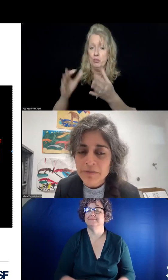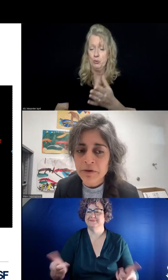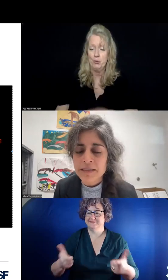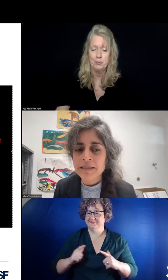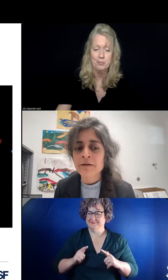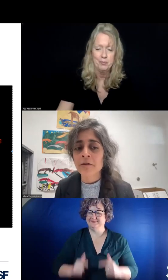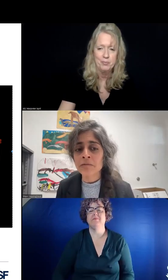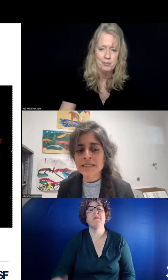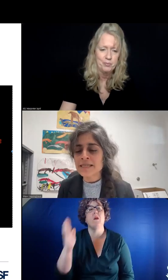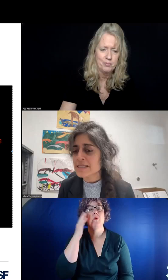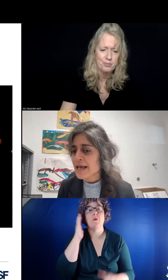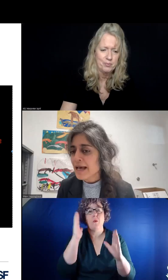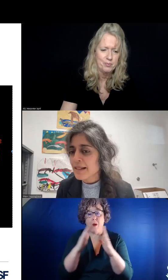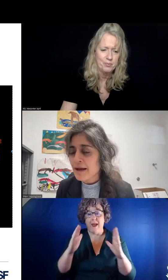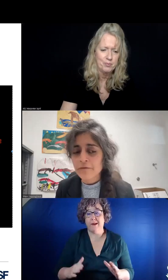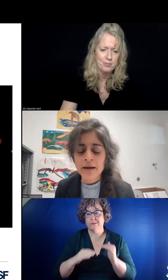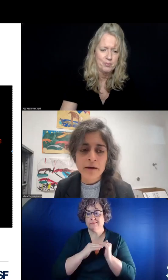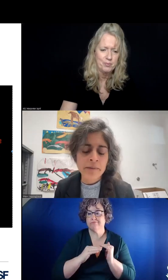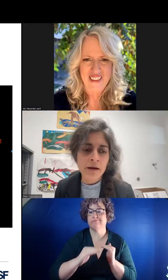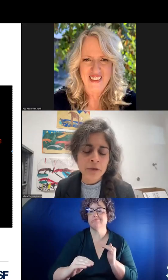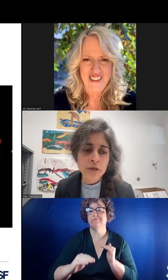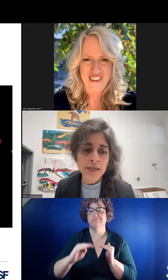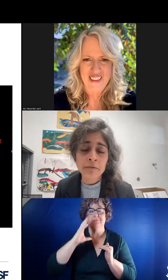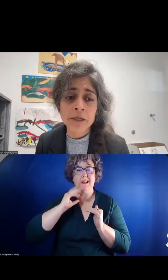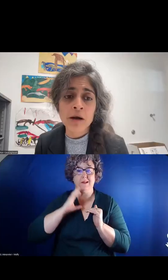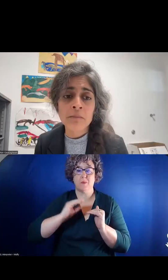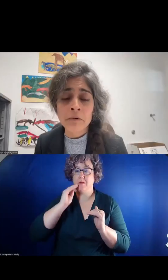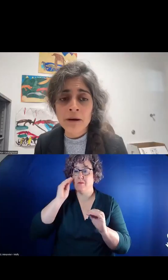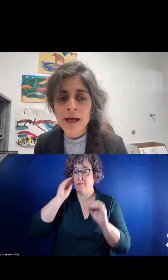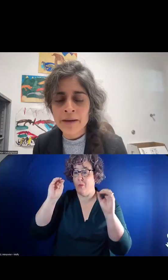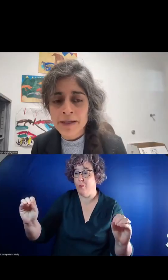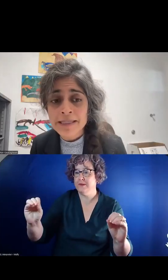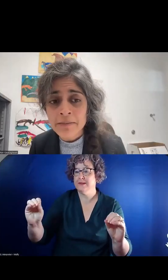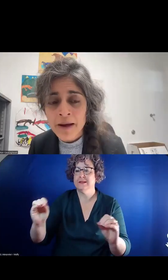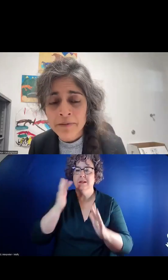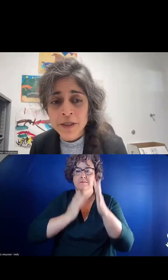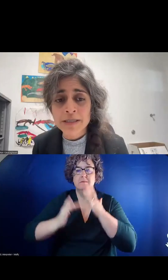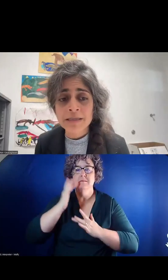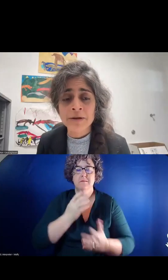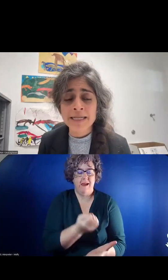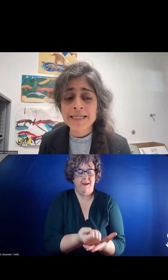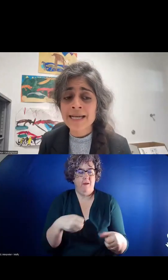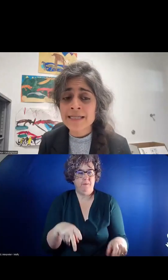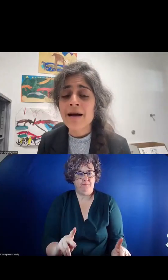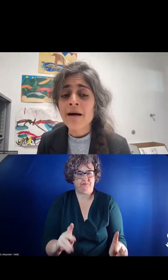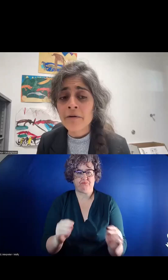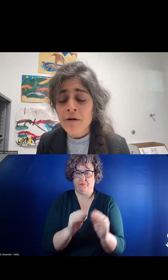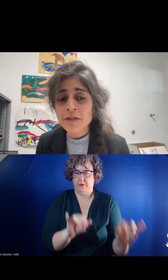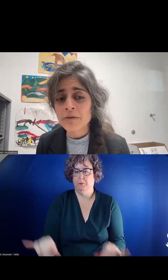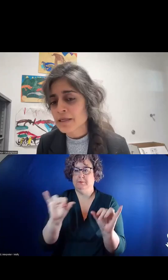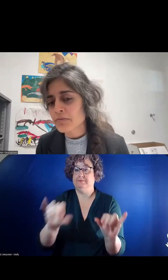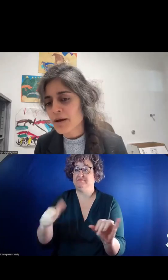instability, experiences of homelessness, and lack of economic opportunity, which are more common among some populations in the United States,